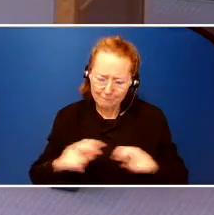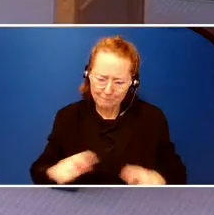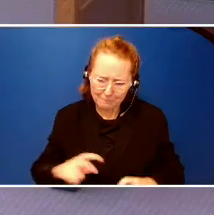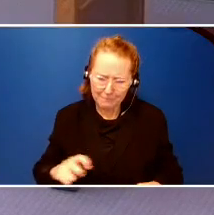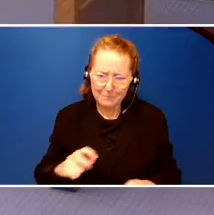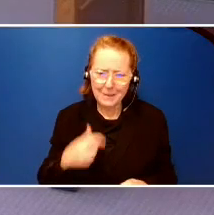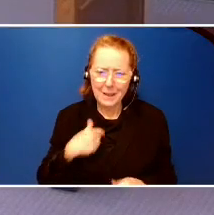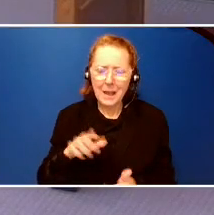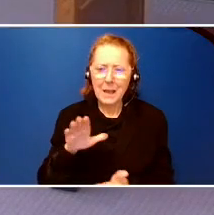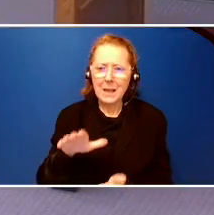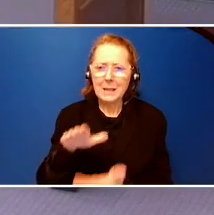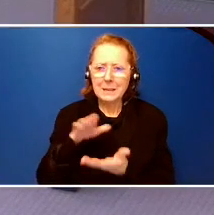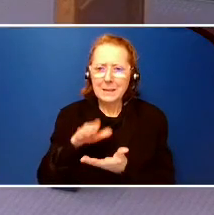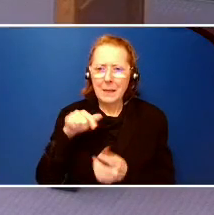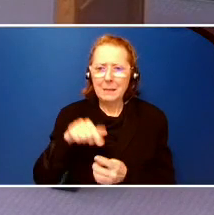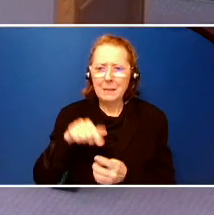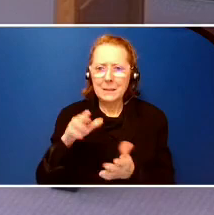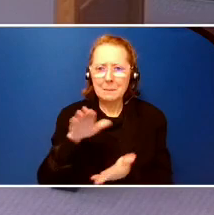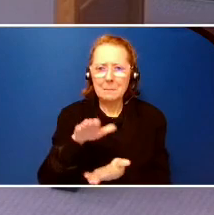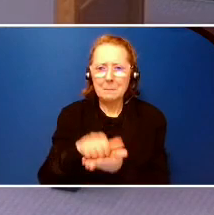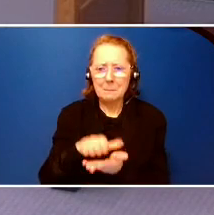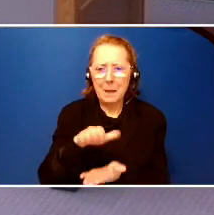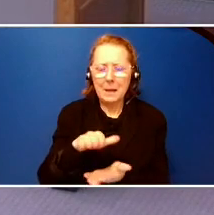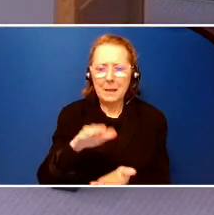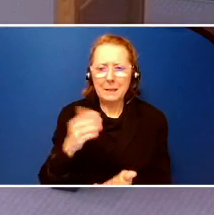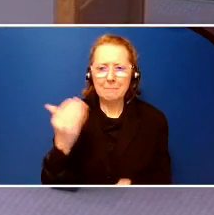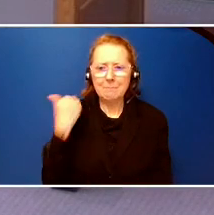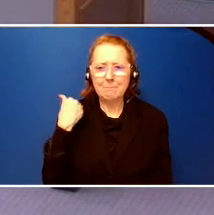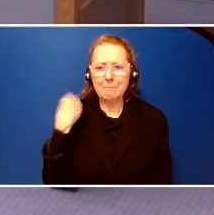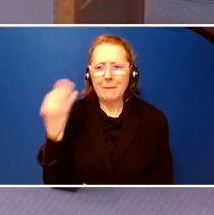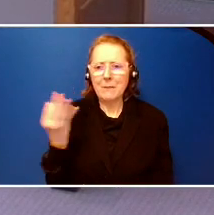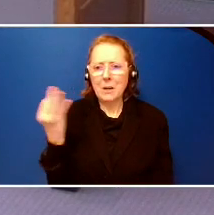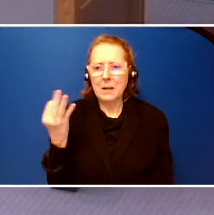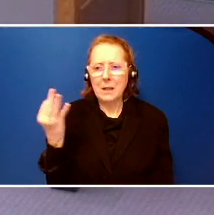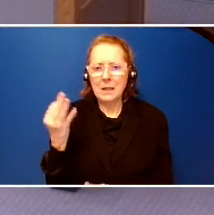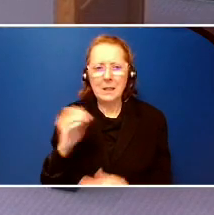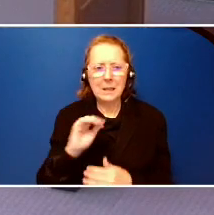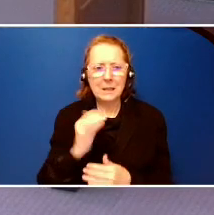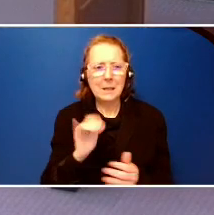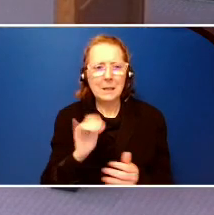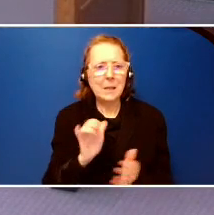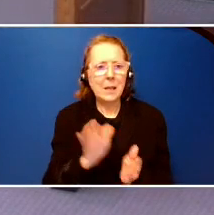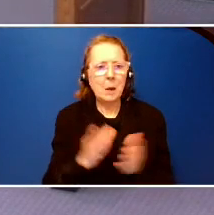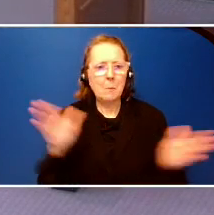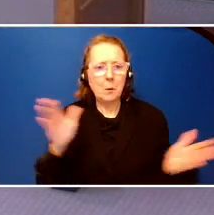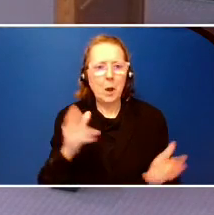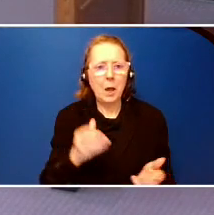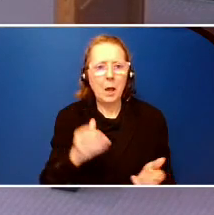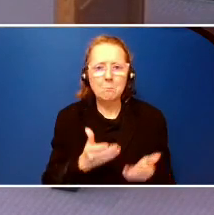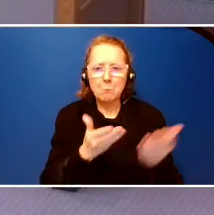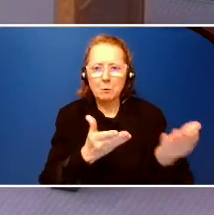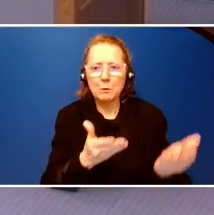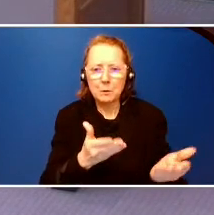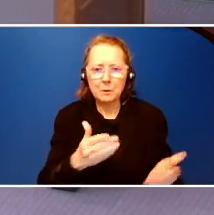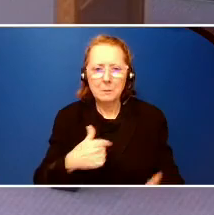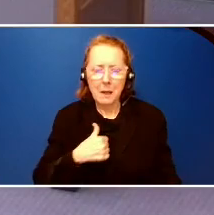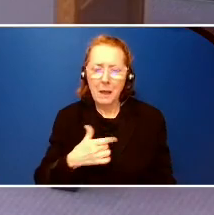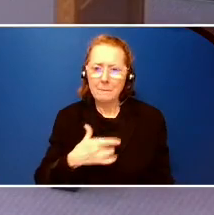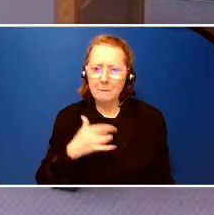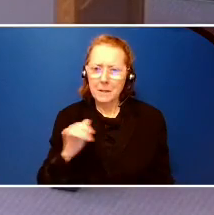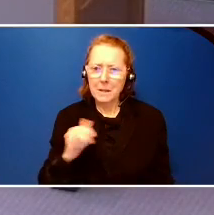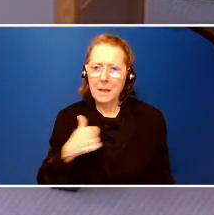since Friday, and it seems like a very broad motion, and I feel like I would